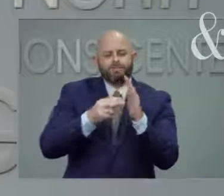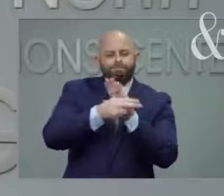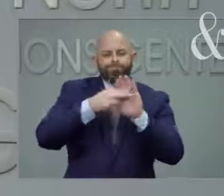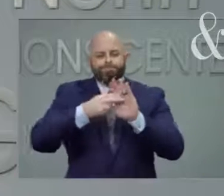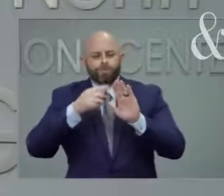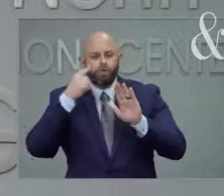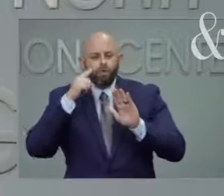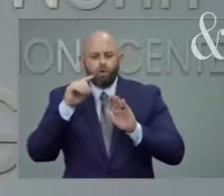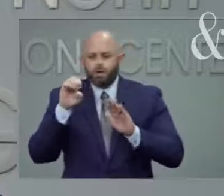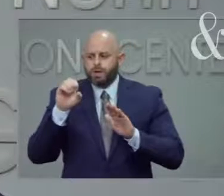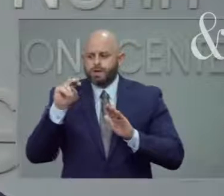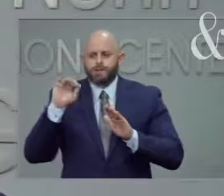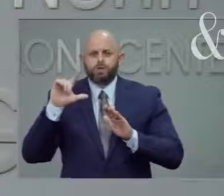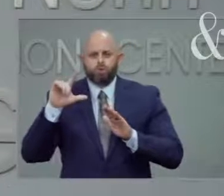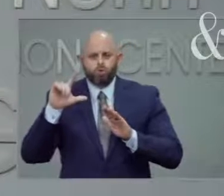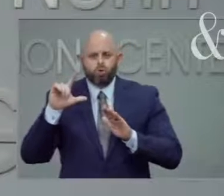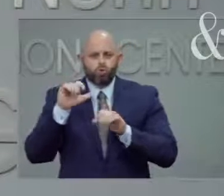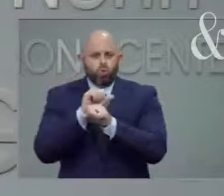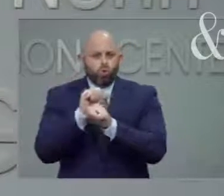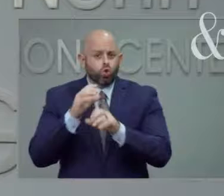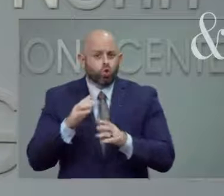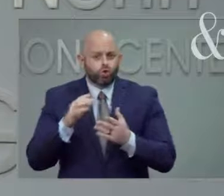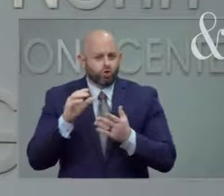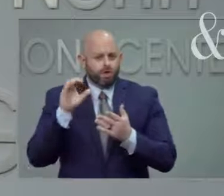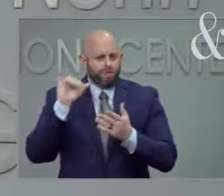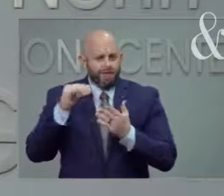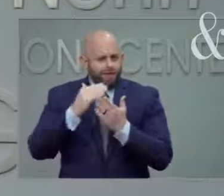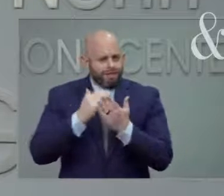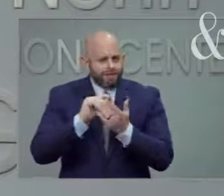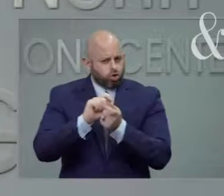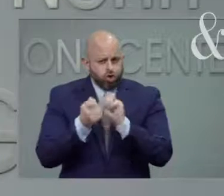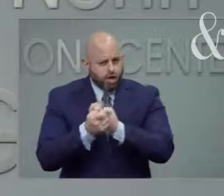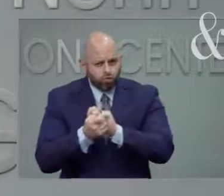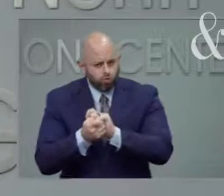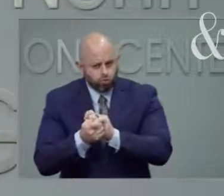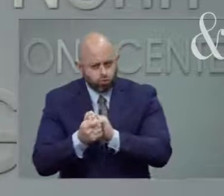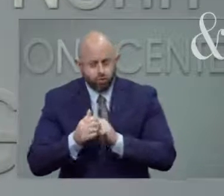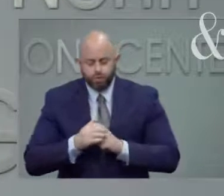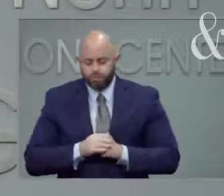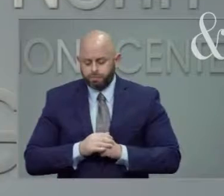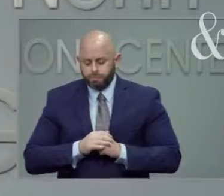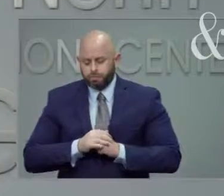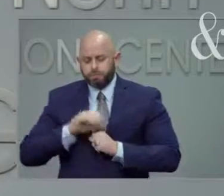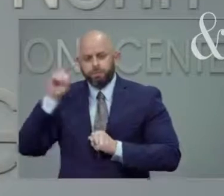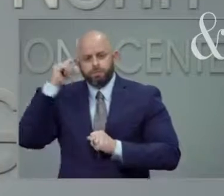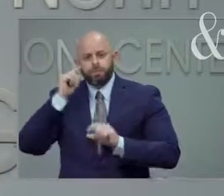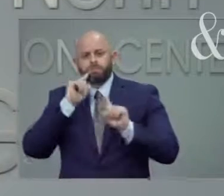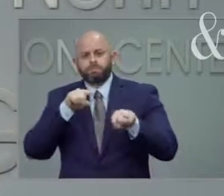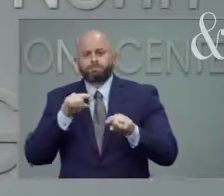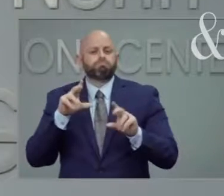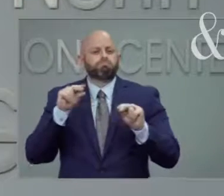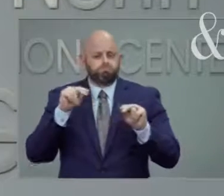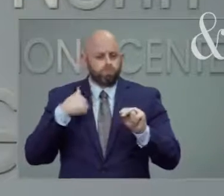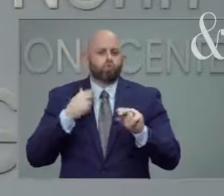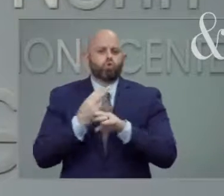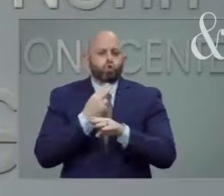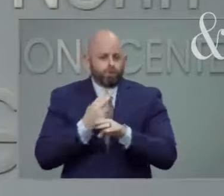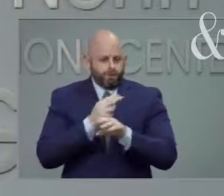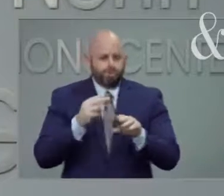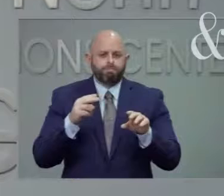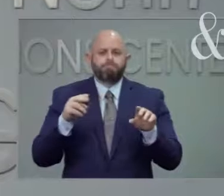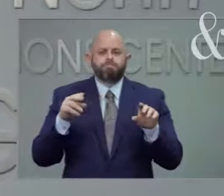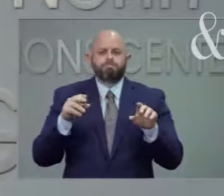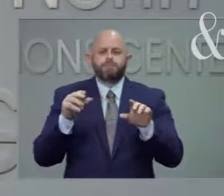today's announcement in terms of the categories? No, it has not. We're continuing to operate off of the same